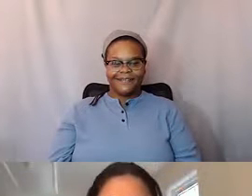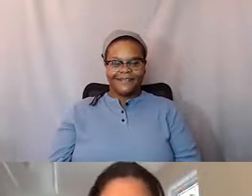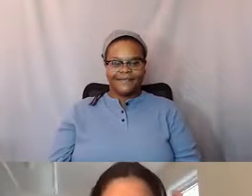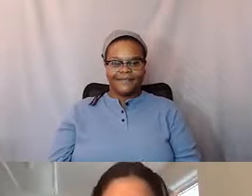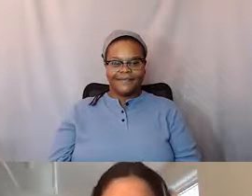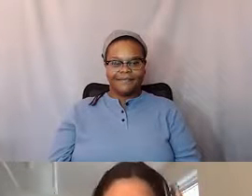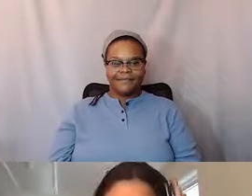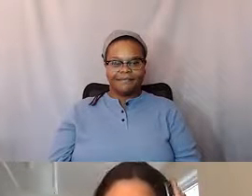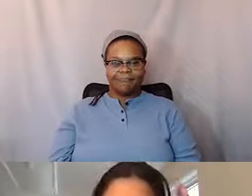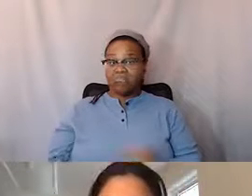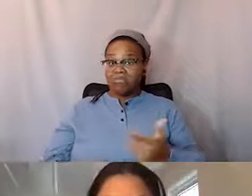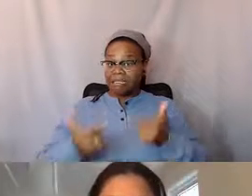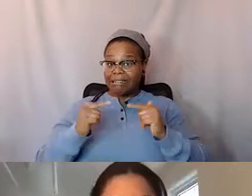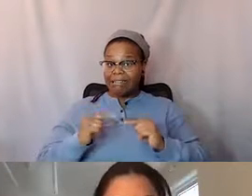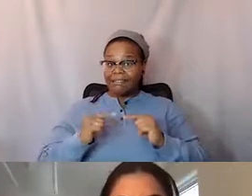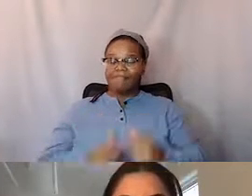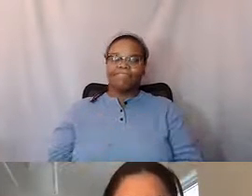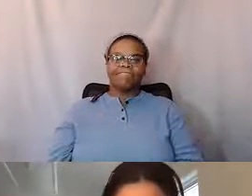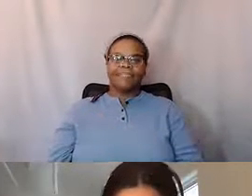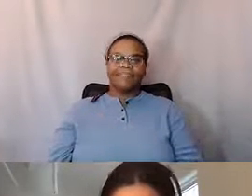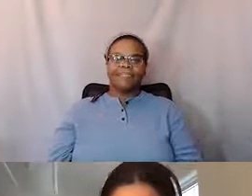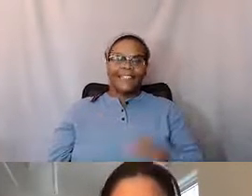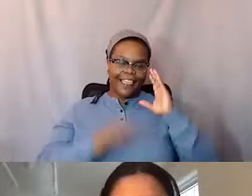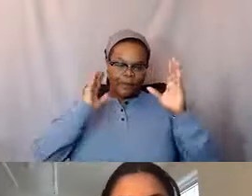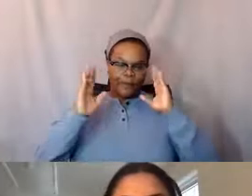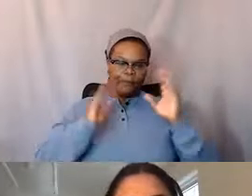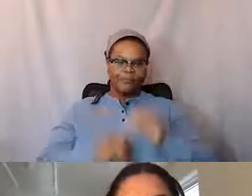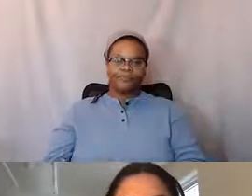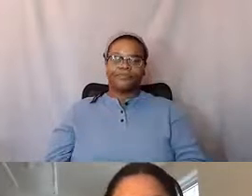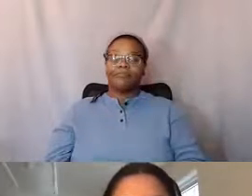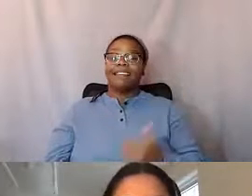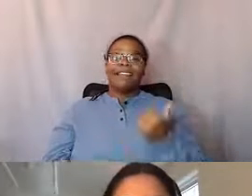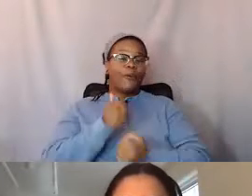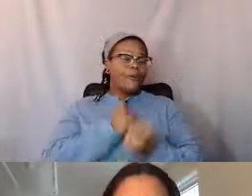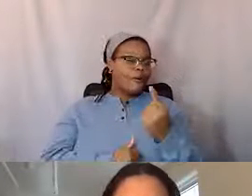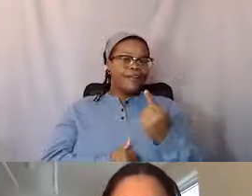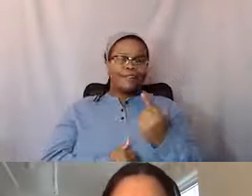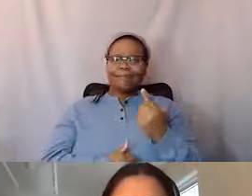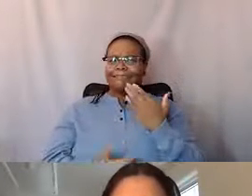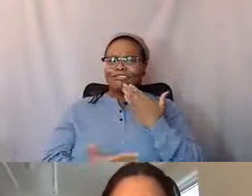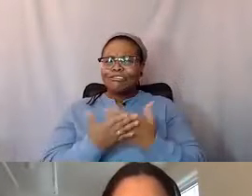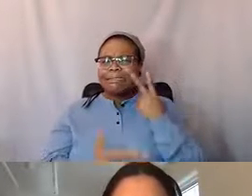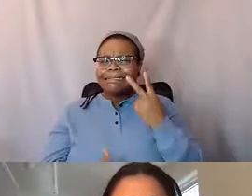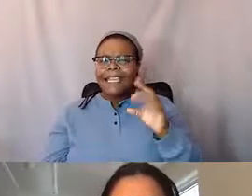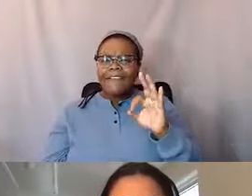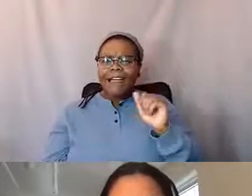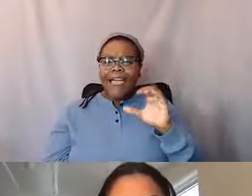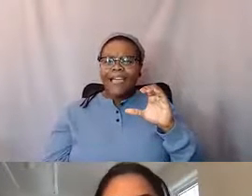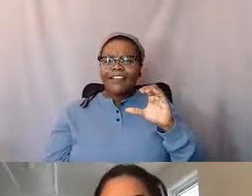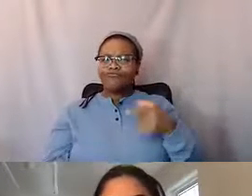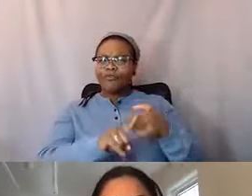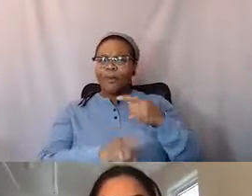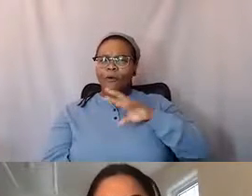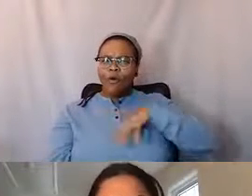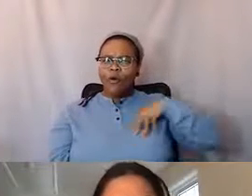I can go up next, Taj. Yep. Hello. Hello, everyone. Great to see faculty from Croatia. I